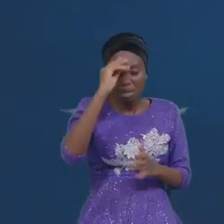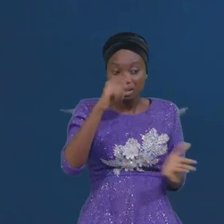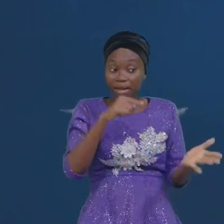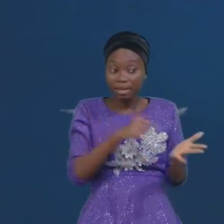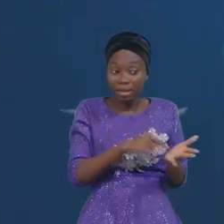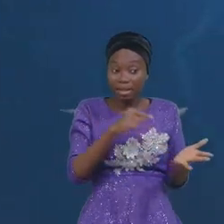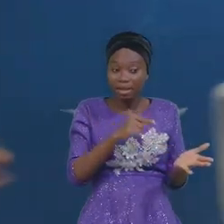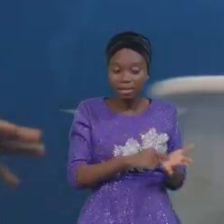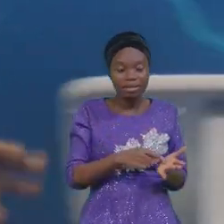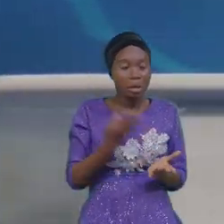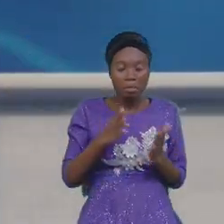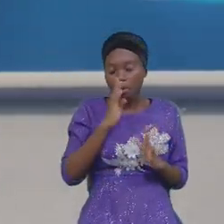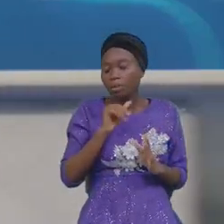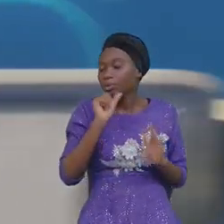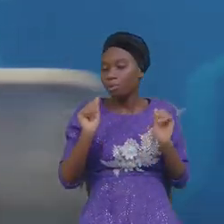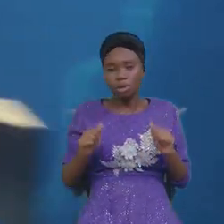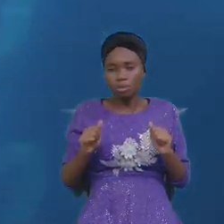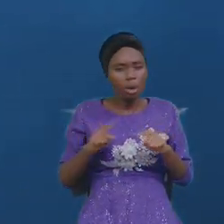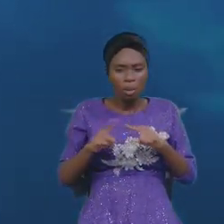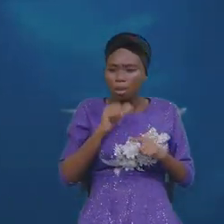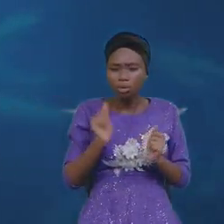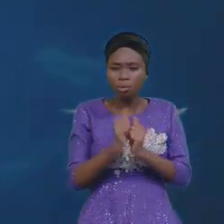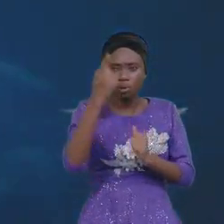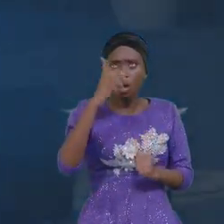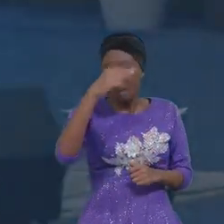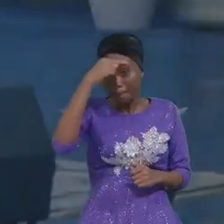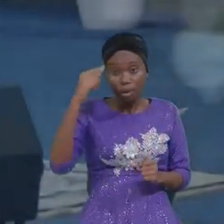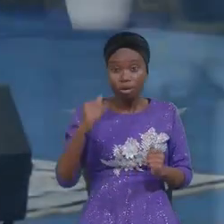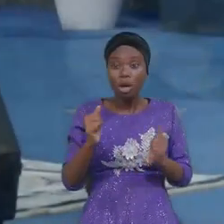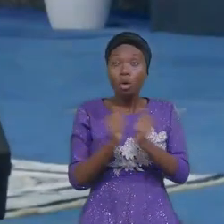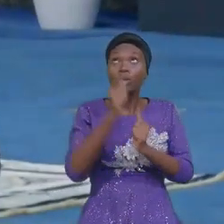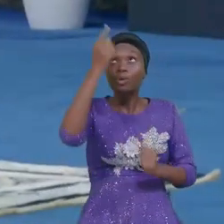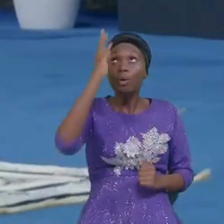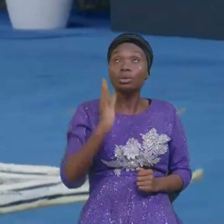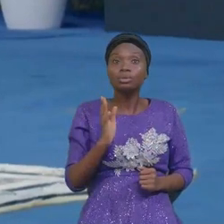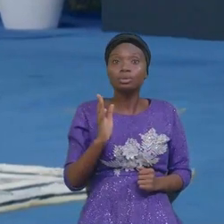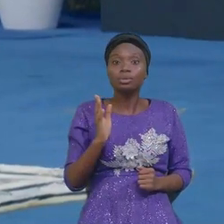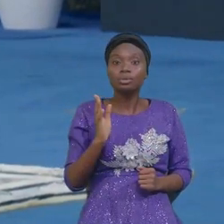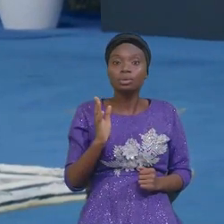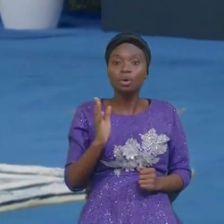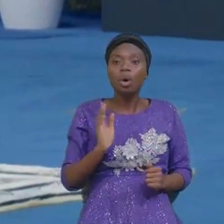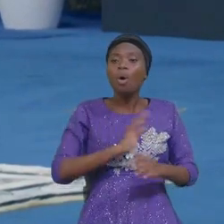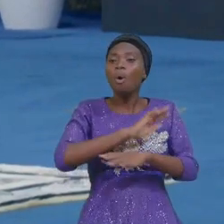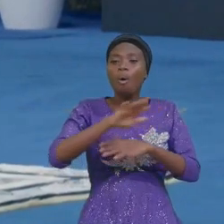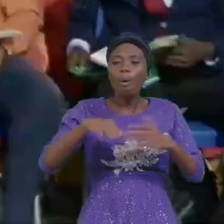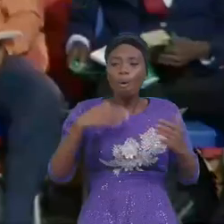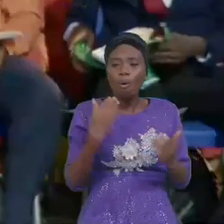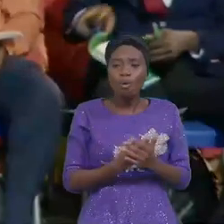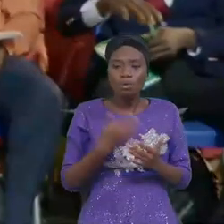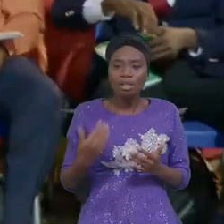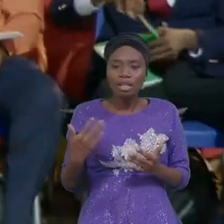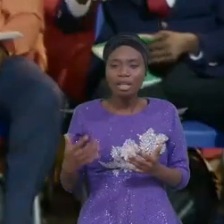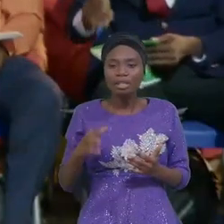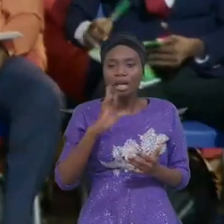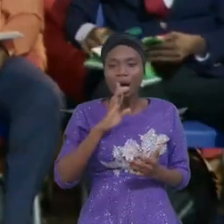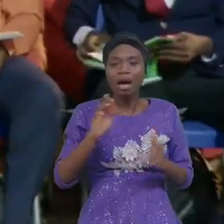be impossible, but not with God. Because with God, tell me, all things are